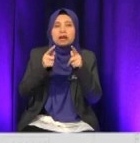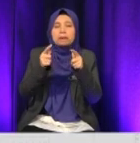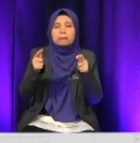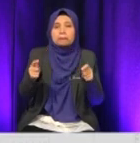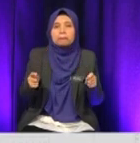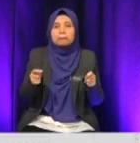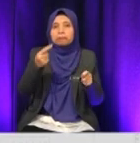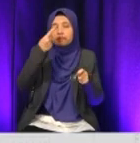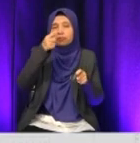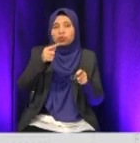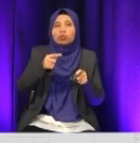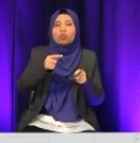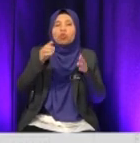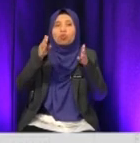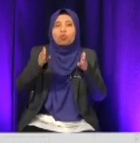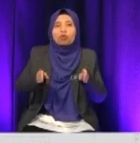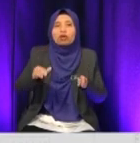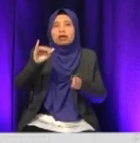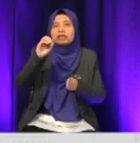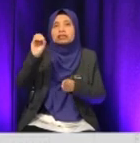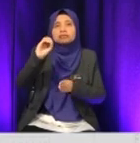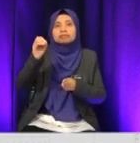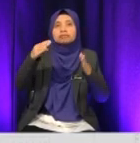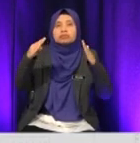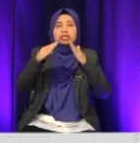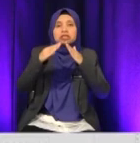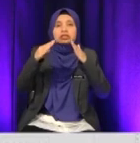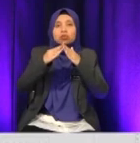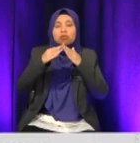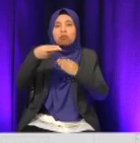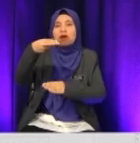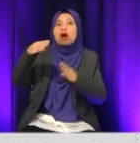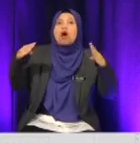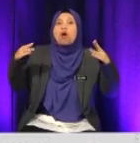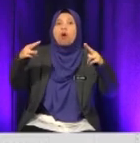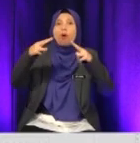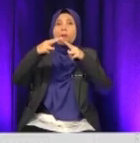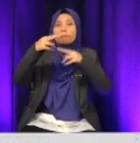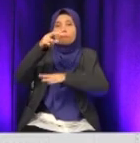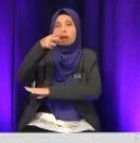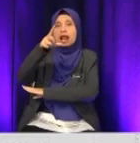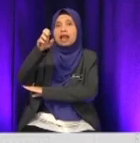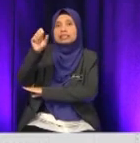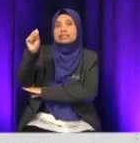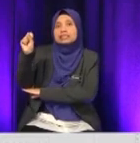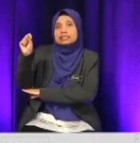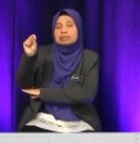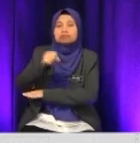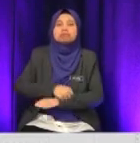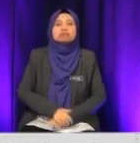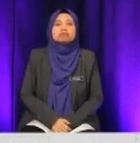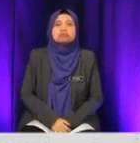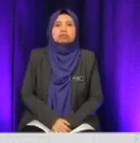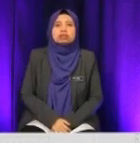served to homeless or very poor people. Okay, so can you listen clearly? All right, so should I repeat? Is that the